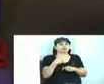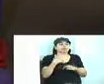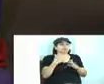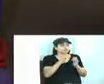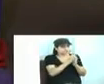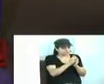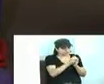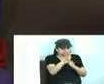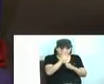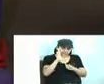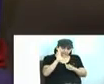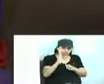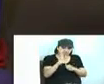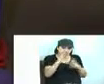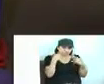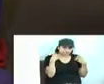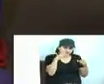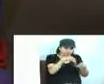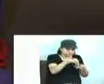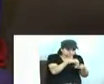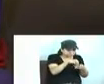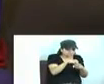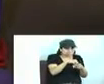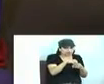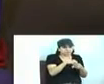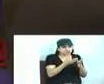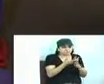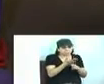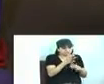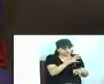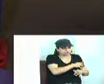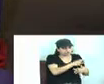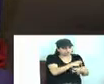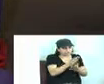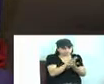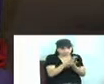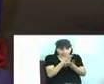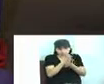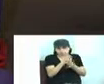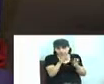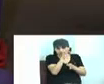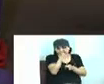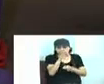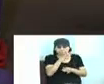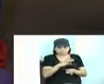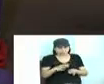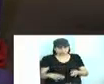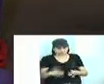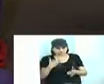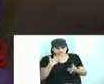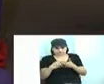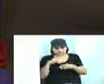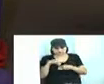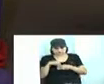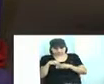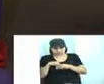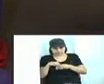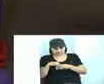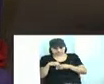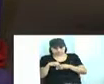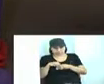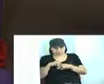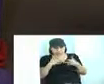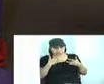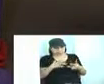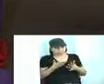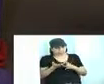will strengthen you inwardly with the power through the working of the Spirit, and may Christ dwell in your hearts through faith, so that you,